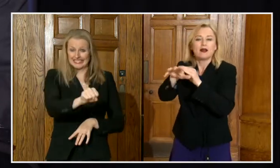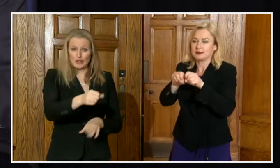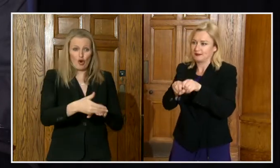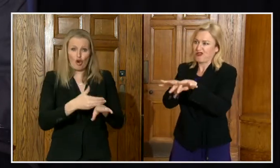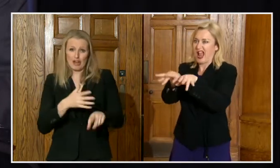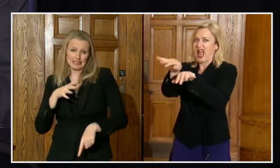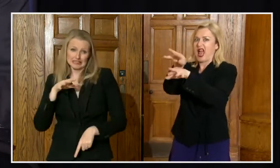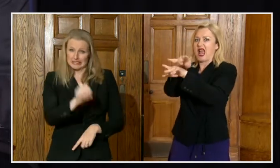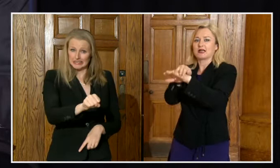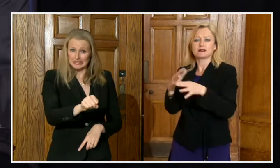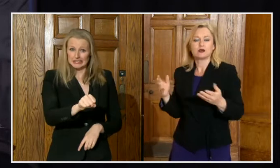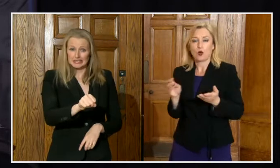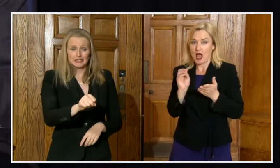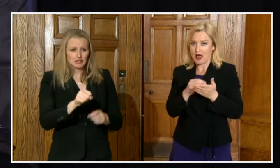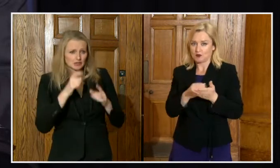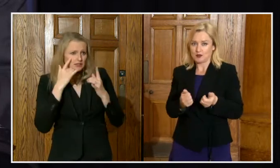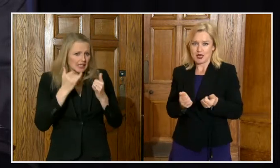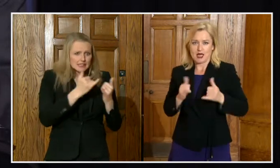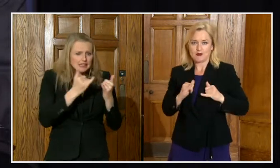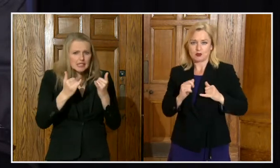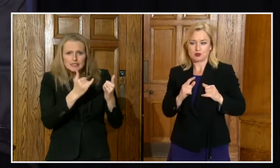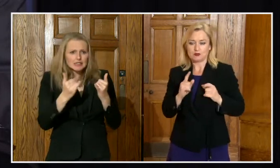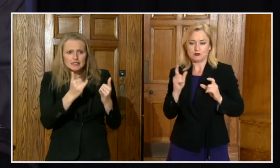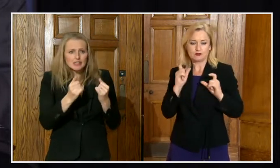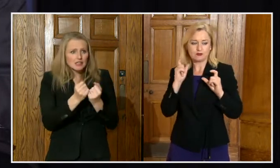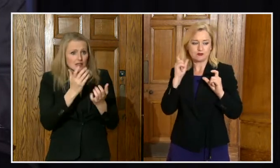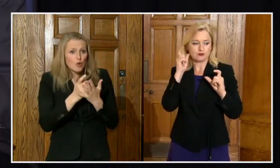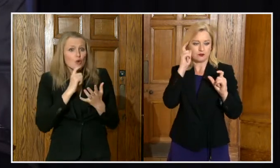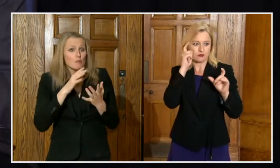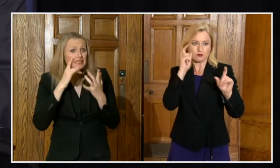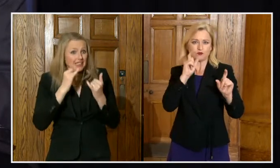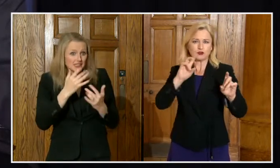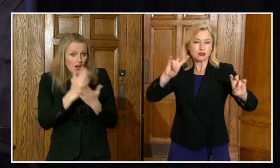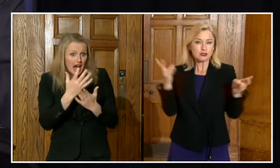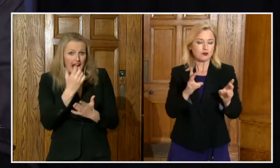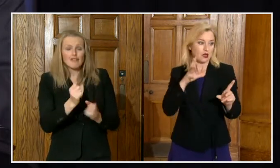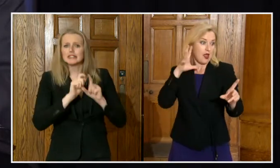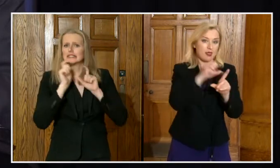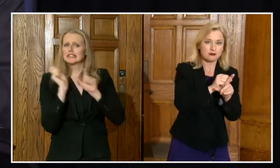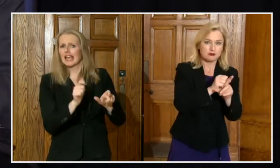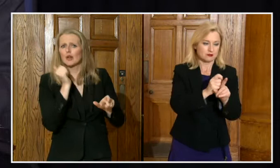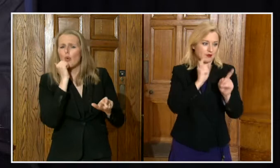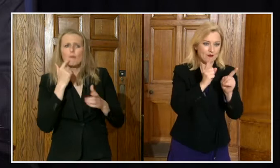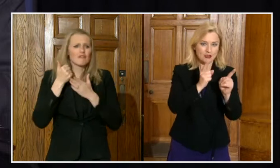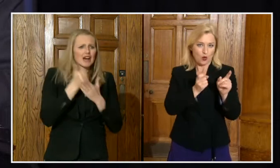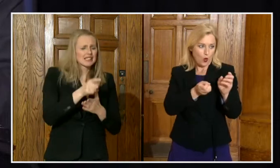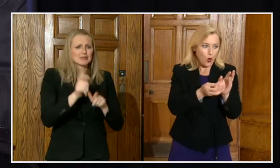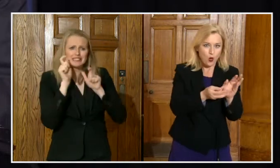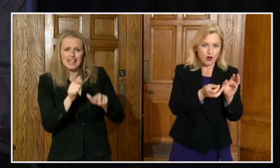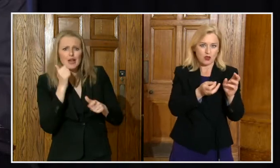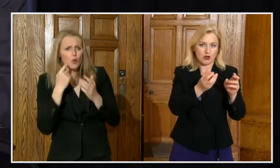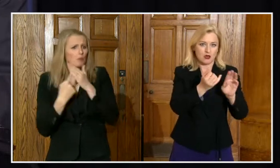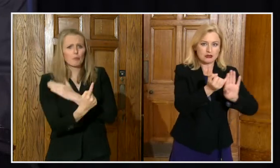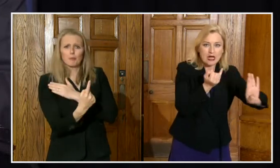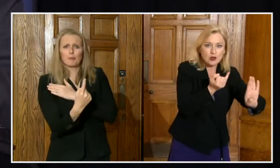individual cases of individuals who develop symptoms, that we rapidly get advice to those individuals to